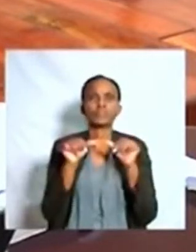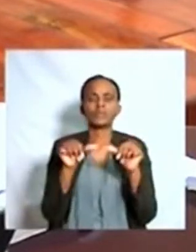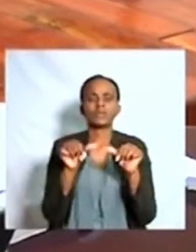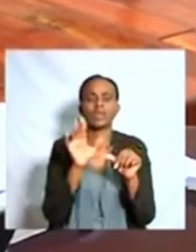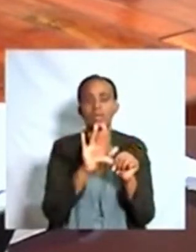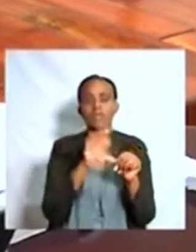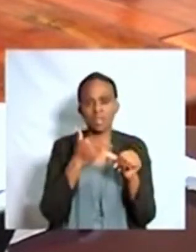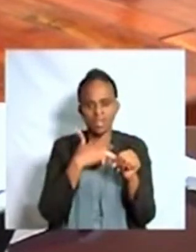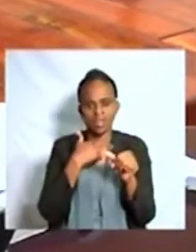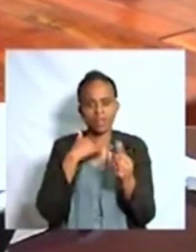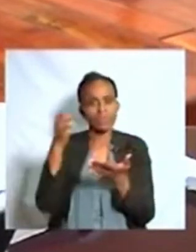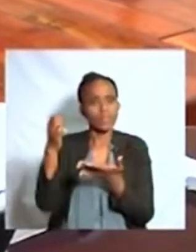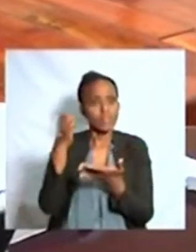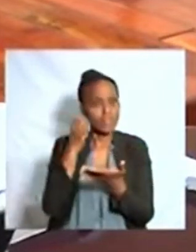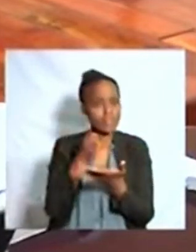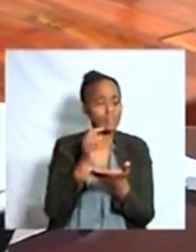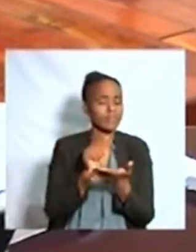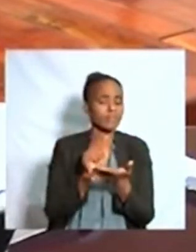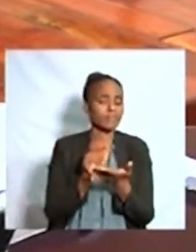have engaged